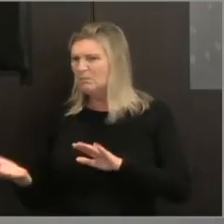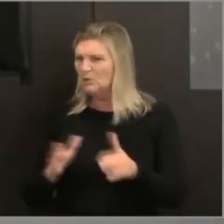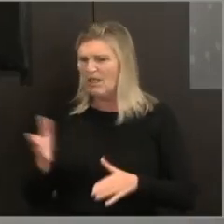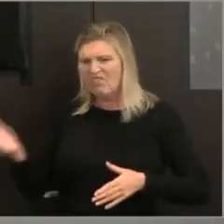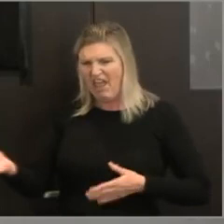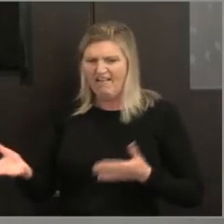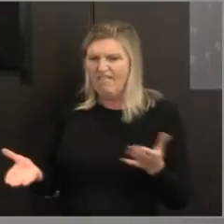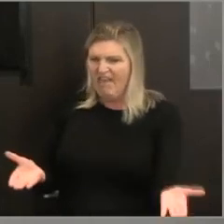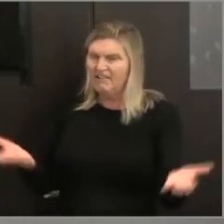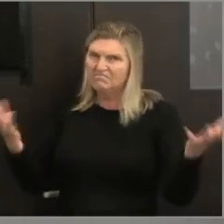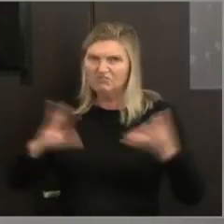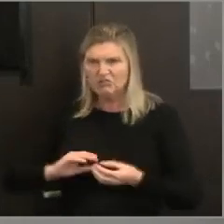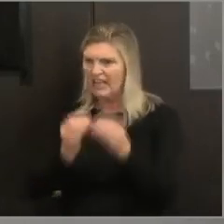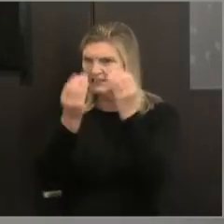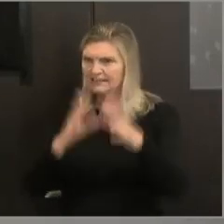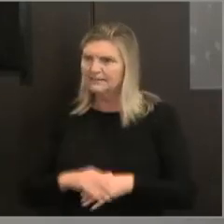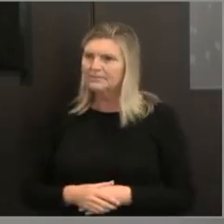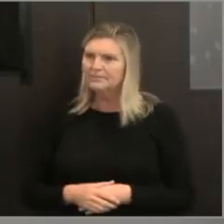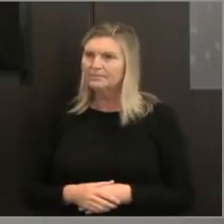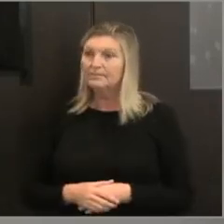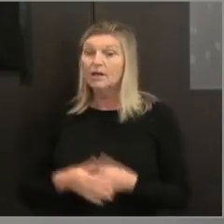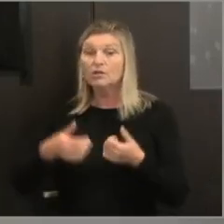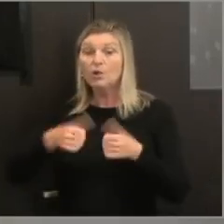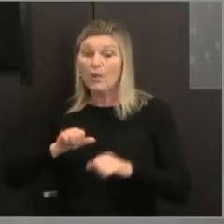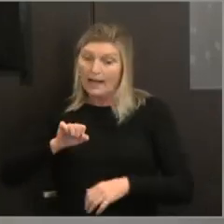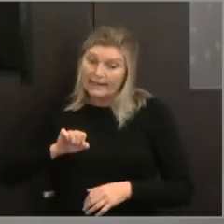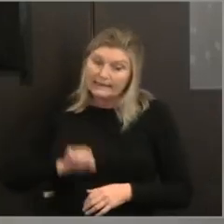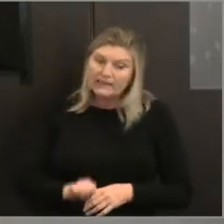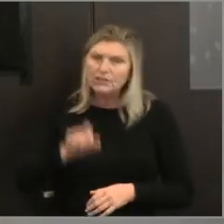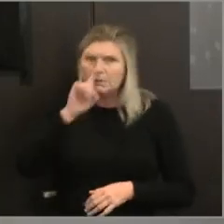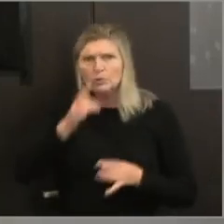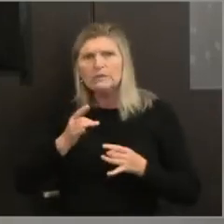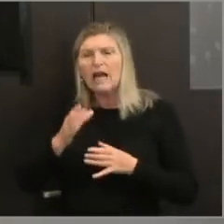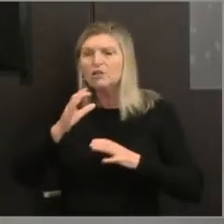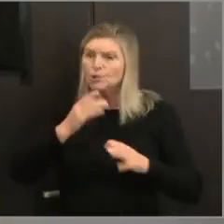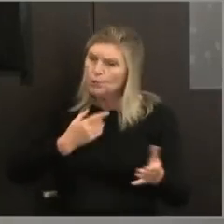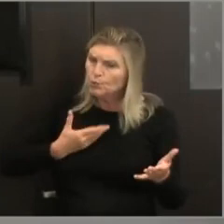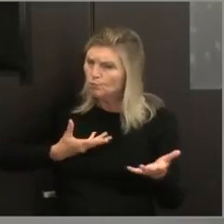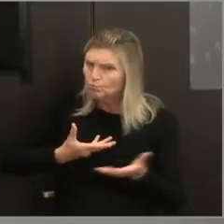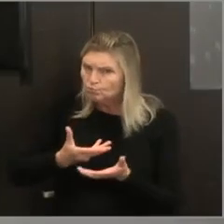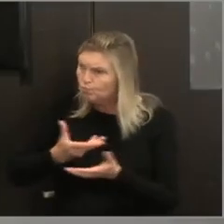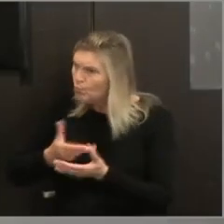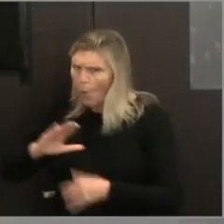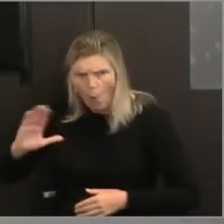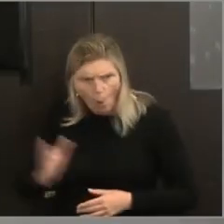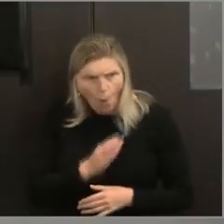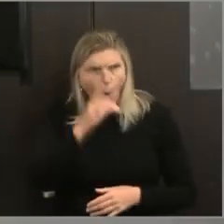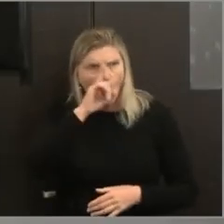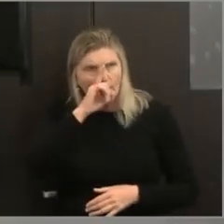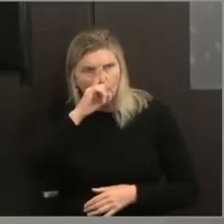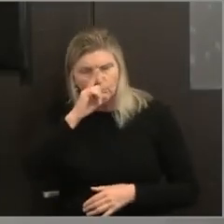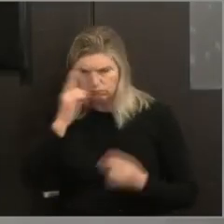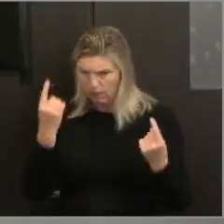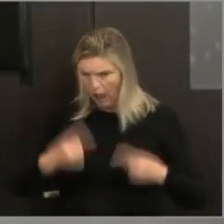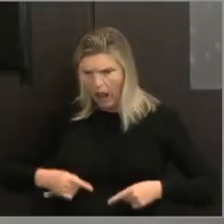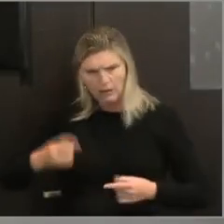created. And so when Indigenous peoples began to talk about all peoples being